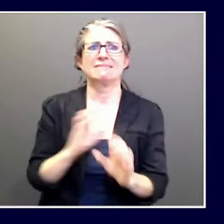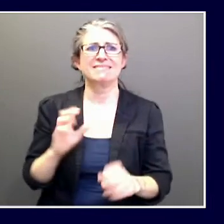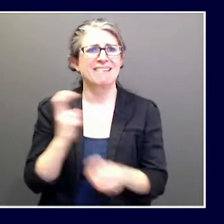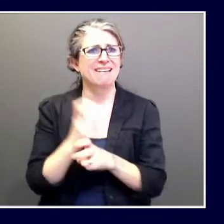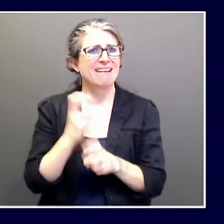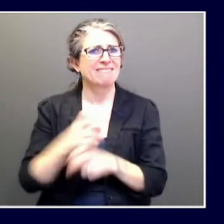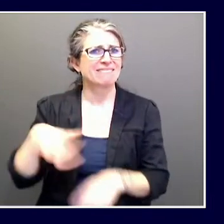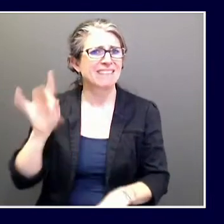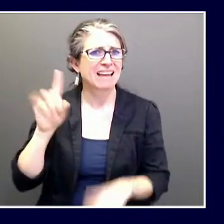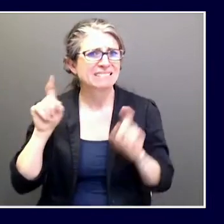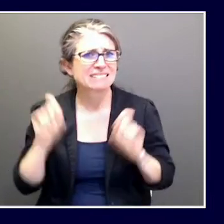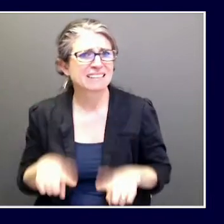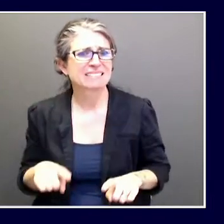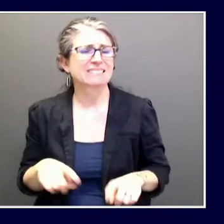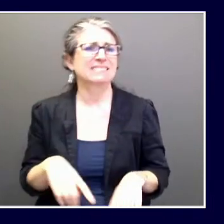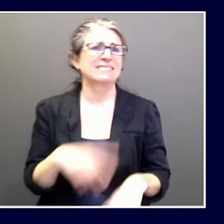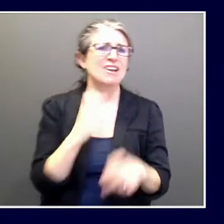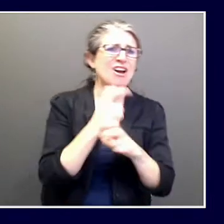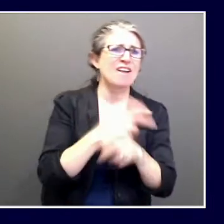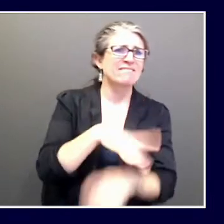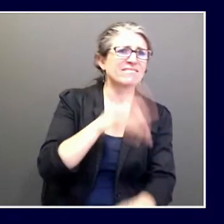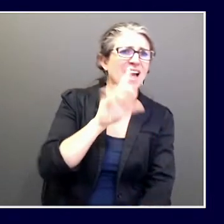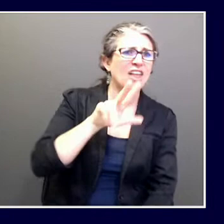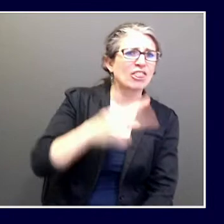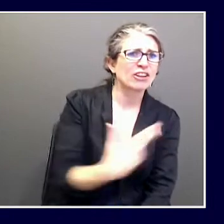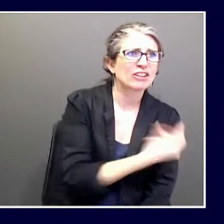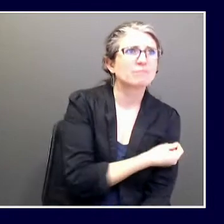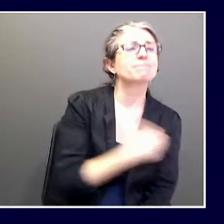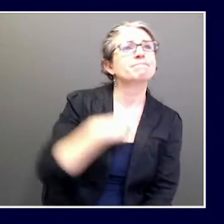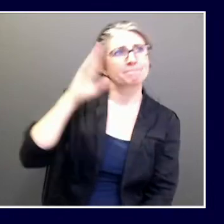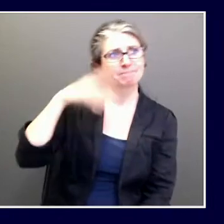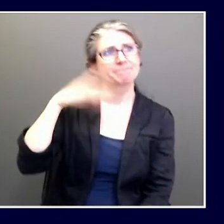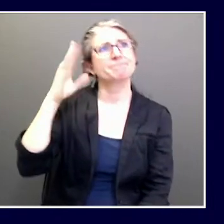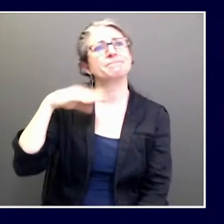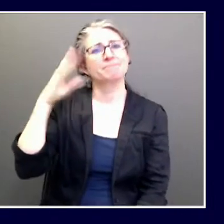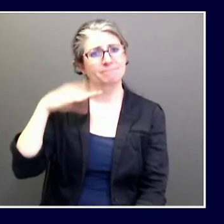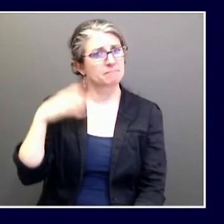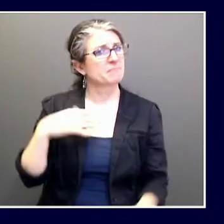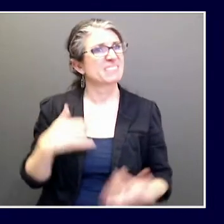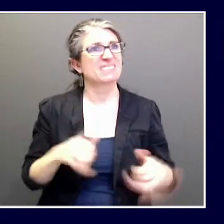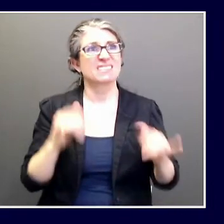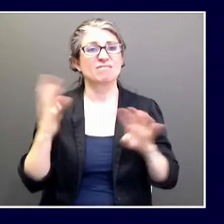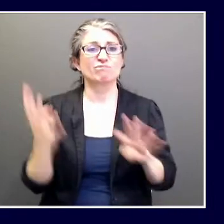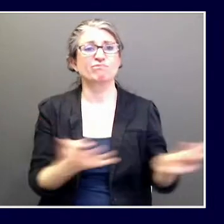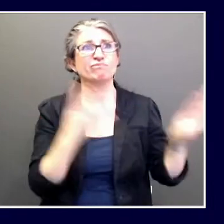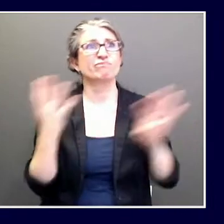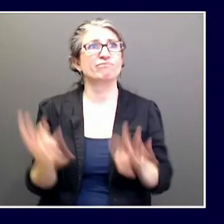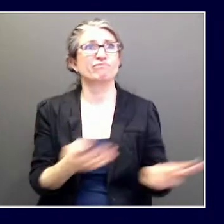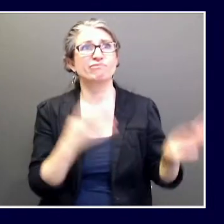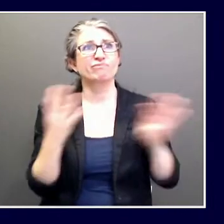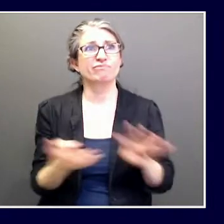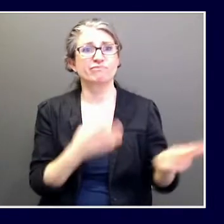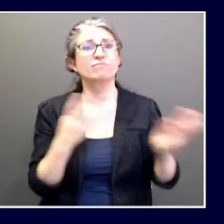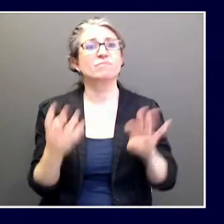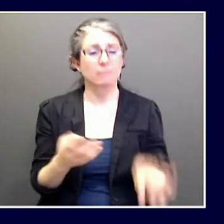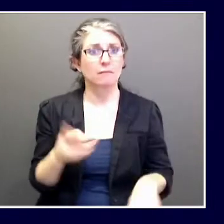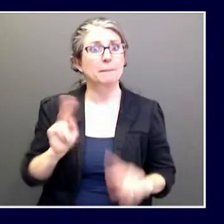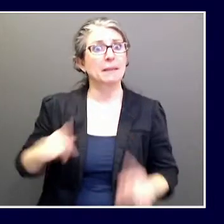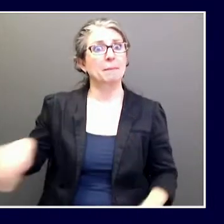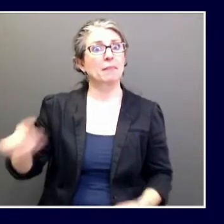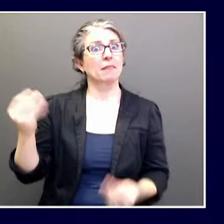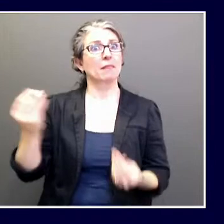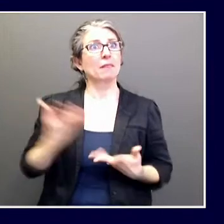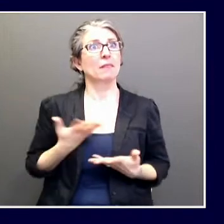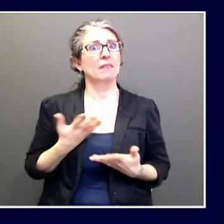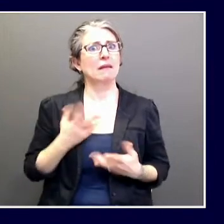we're still boosting a lot of folks, but where we hear about those challenges, whether they be staffing related or hopefully not supply